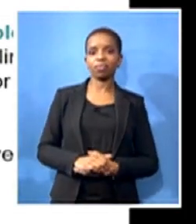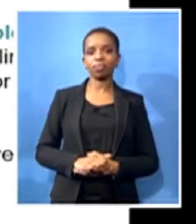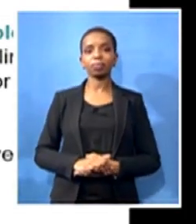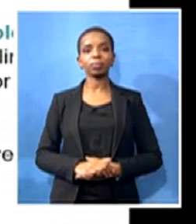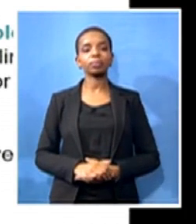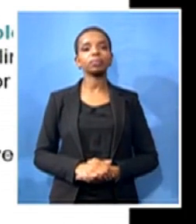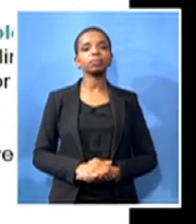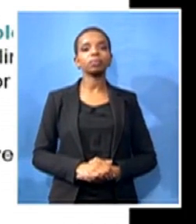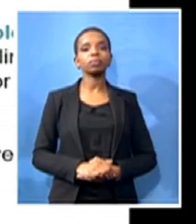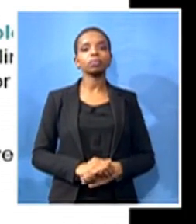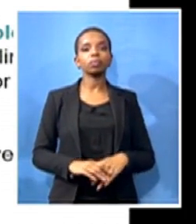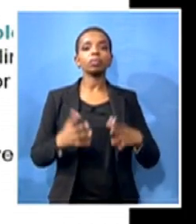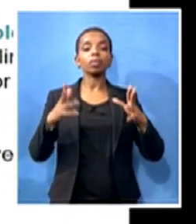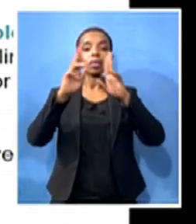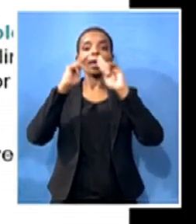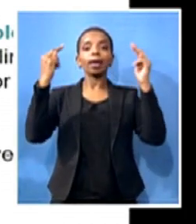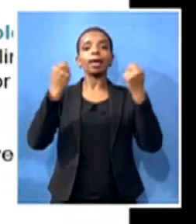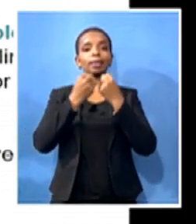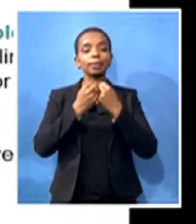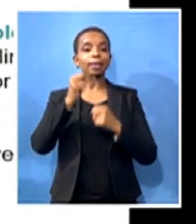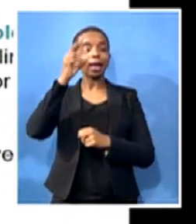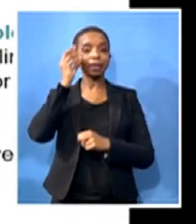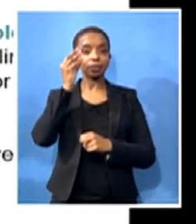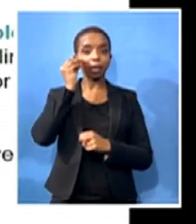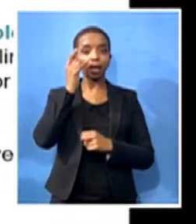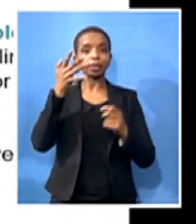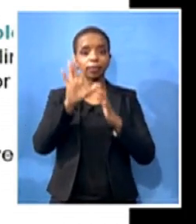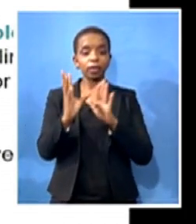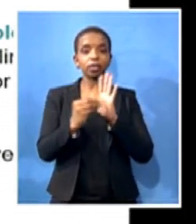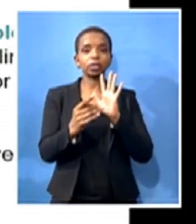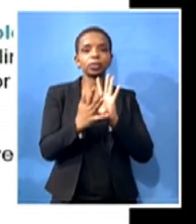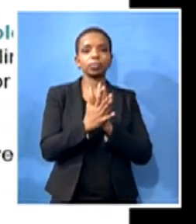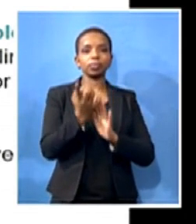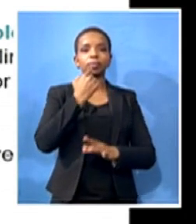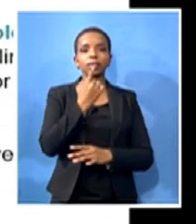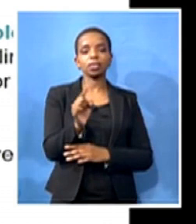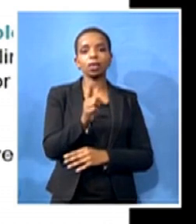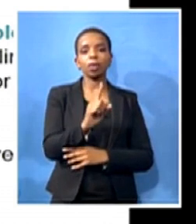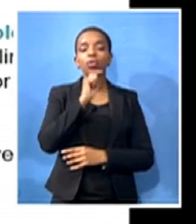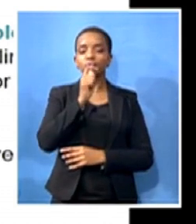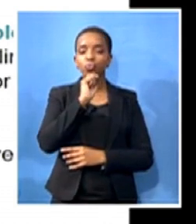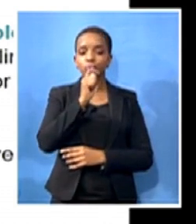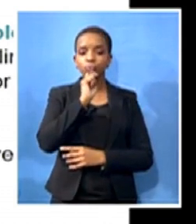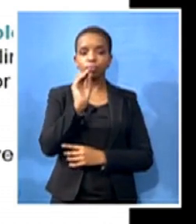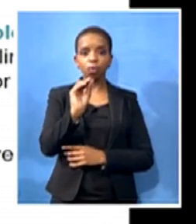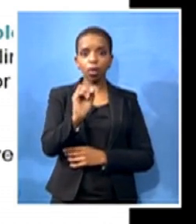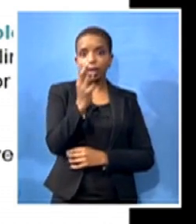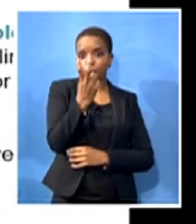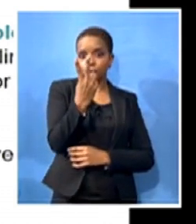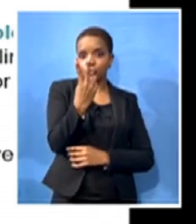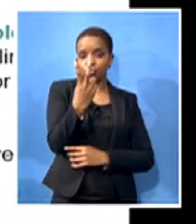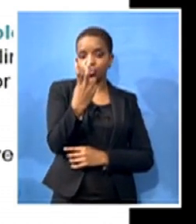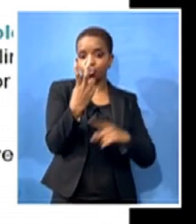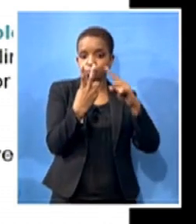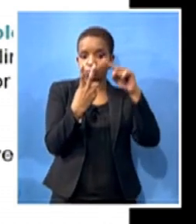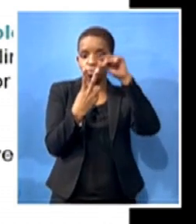Ben mentioned, there were just two that really came out in terms of changes that took place